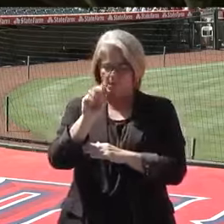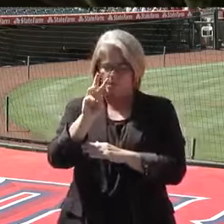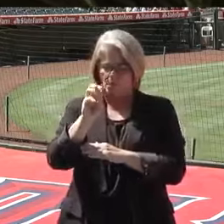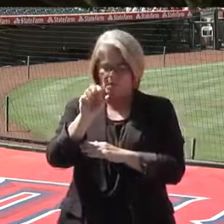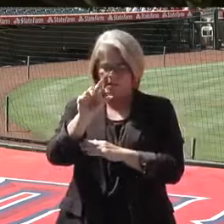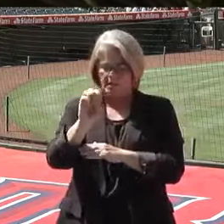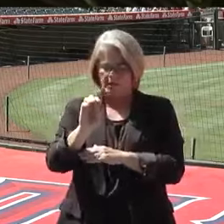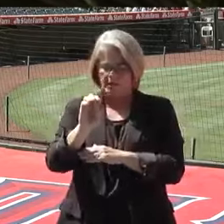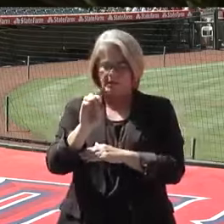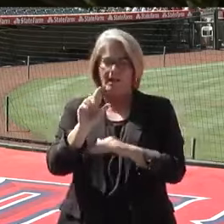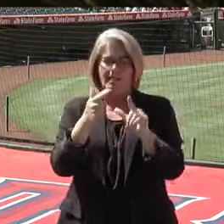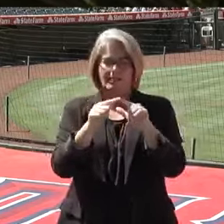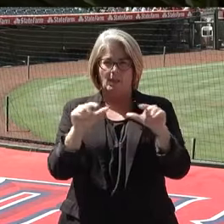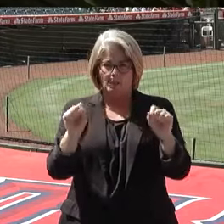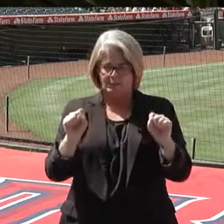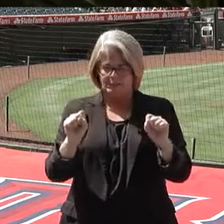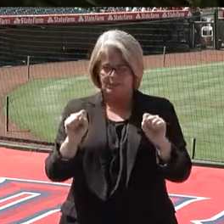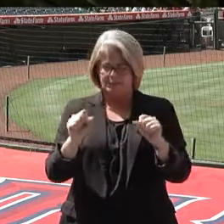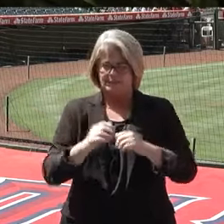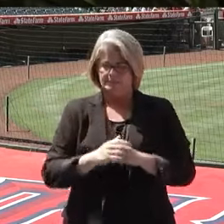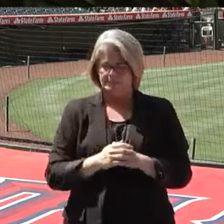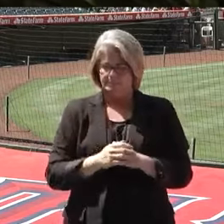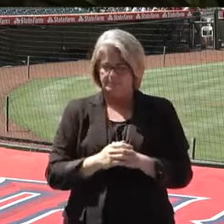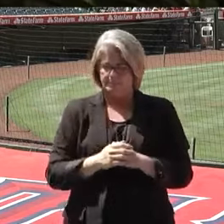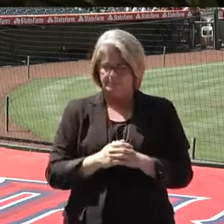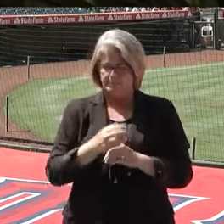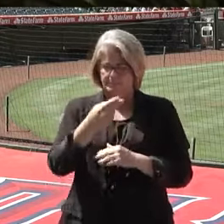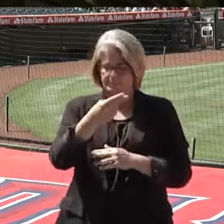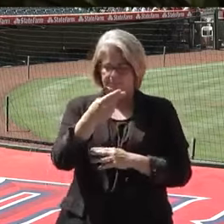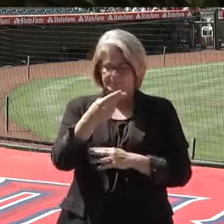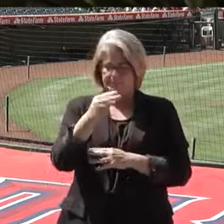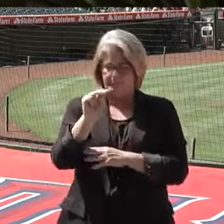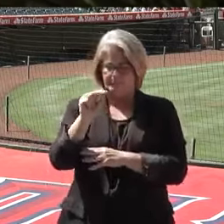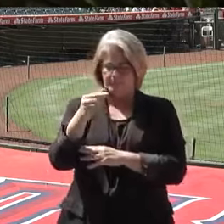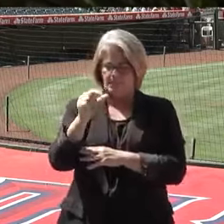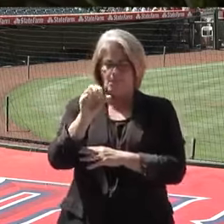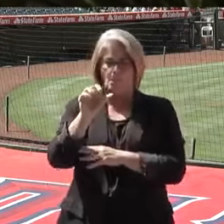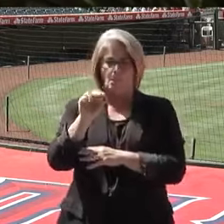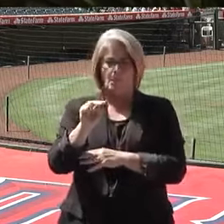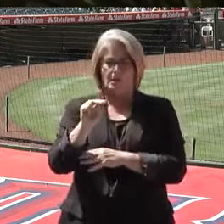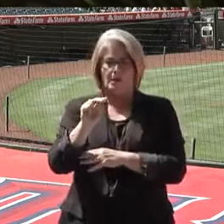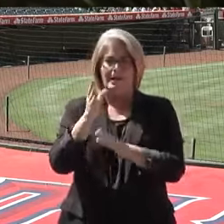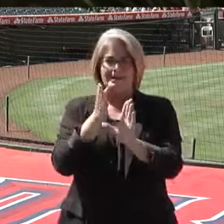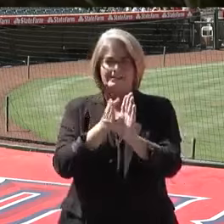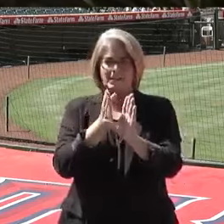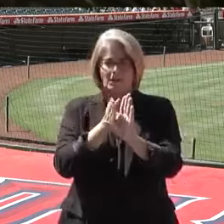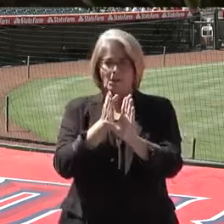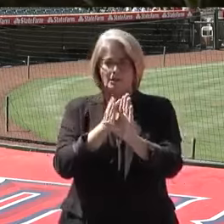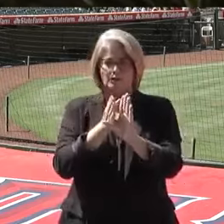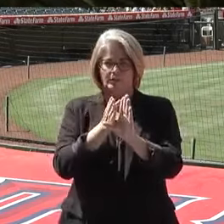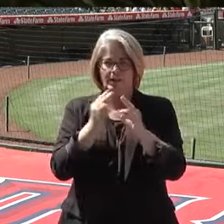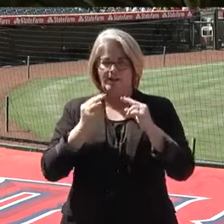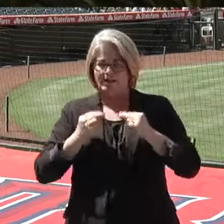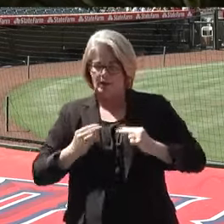option in language and culture. Han Nguyen in psychology, option in human